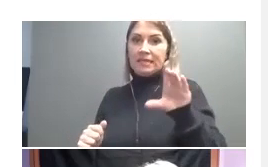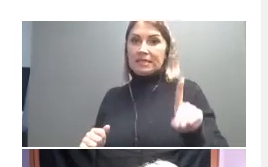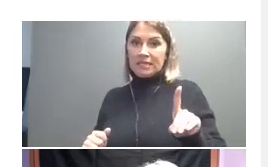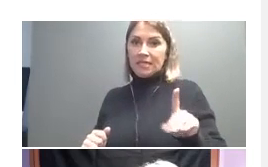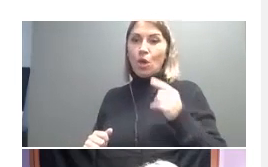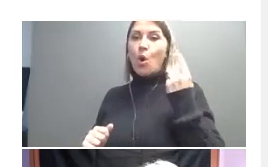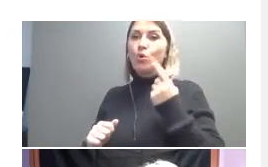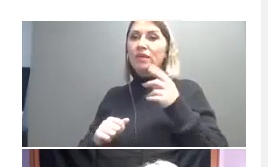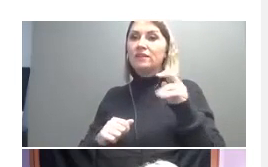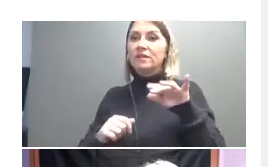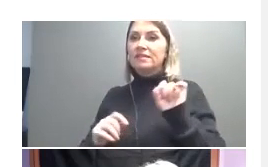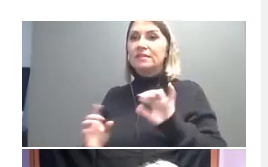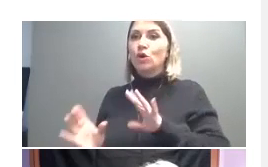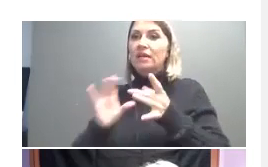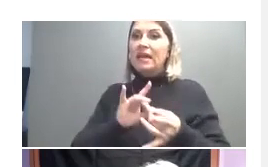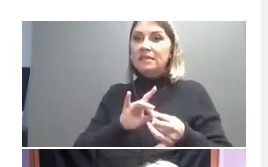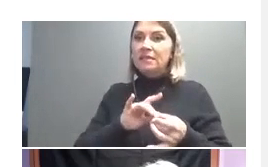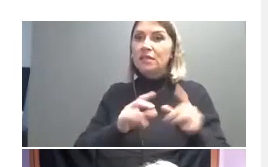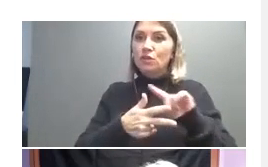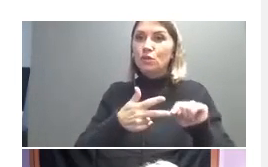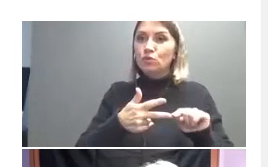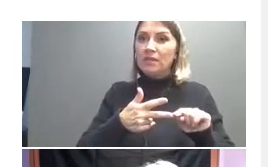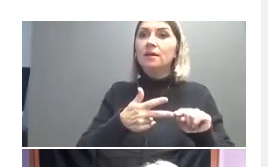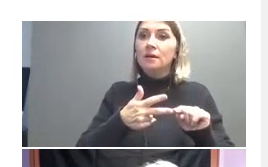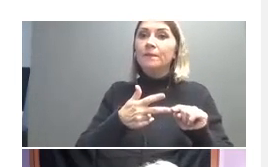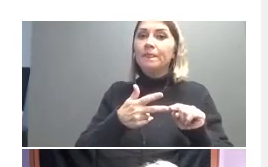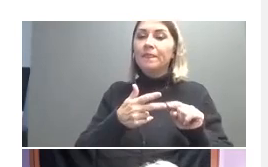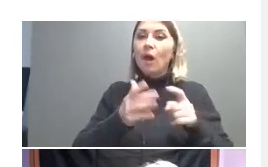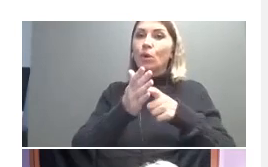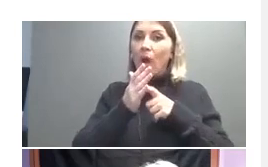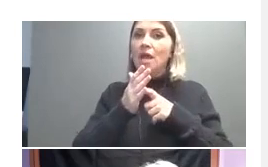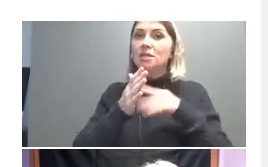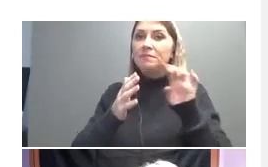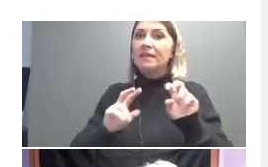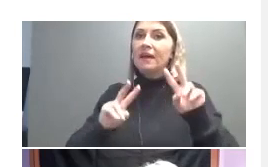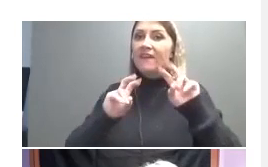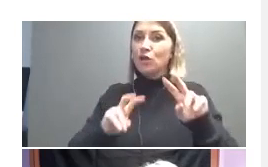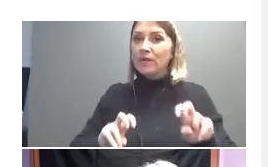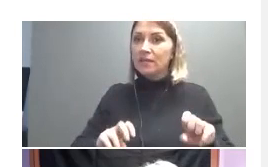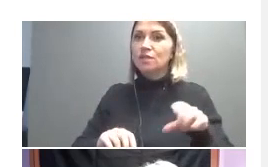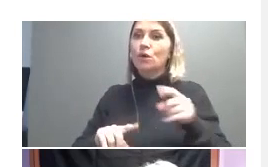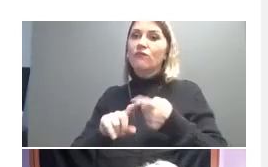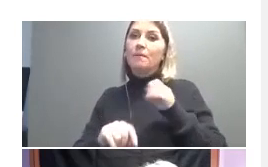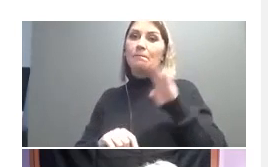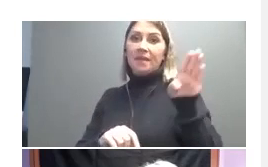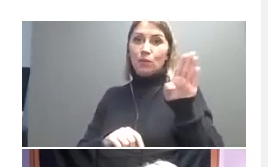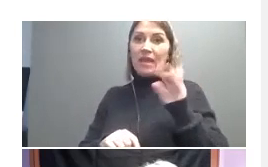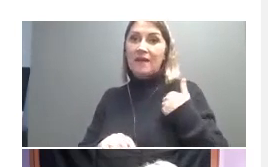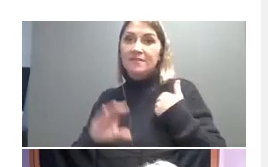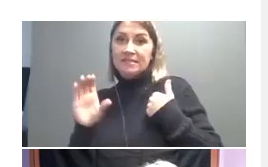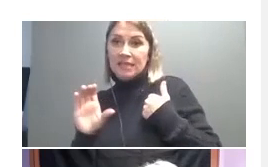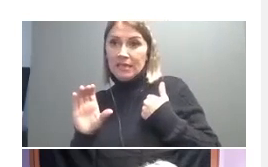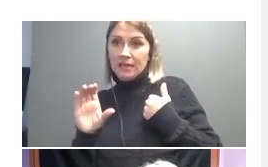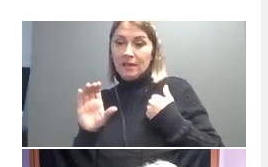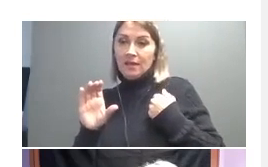vertices that are connected to these 3 vertices are required to be evaluated. So from B, we have C, no